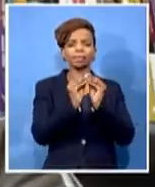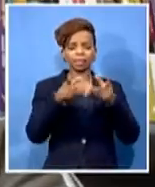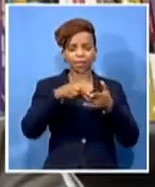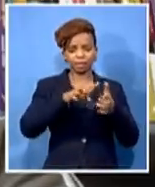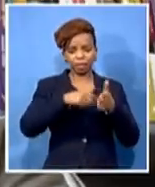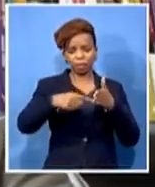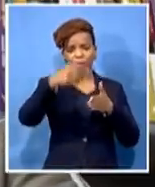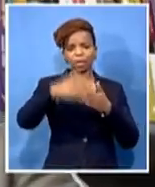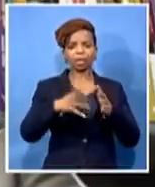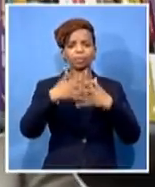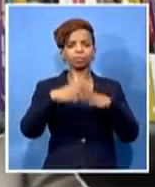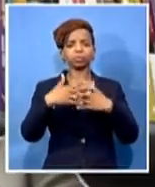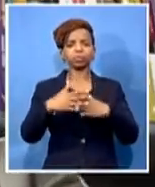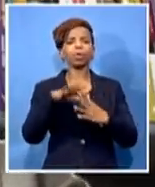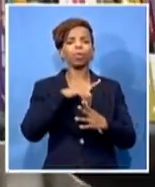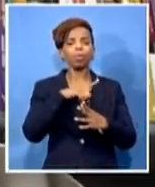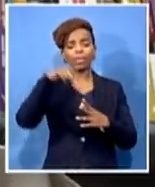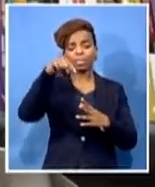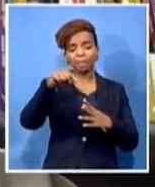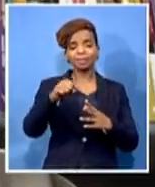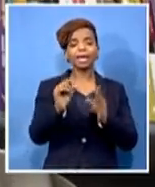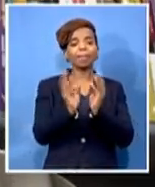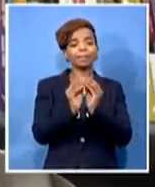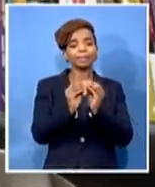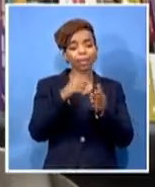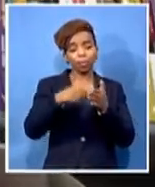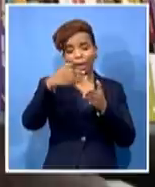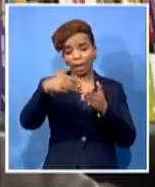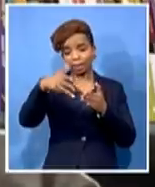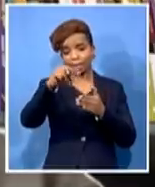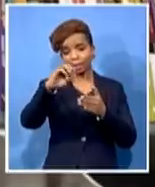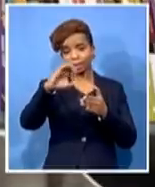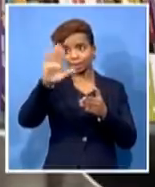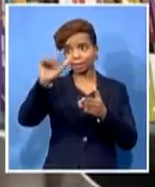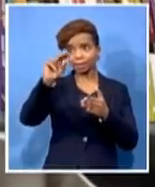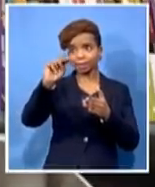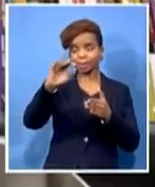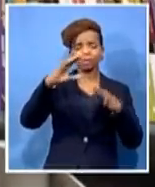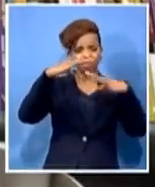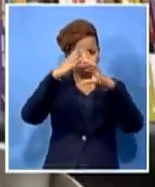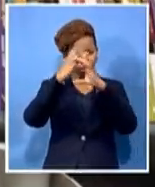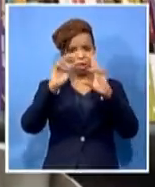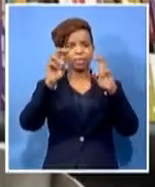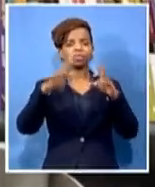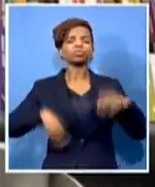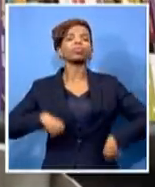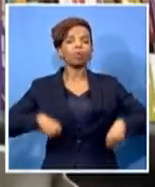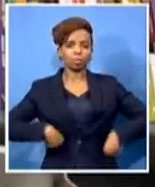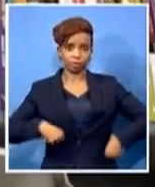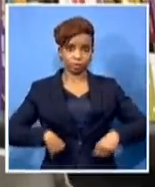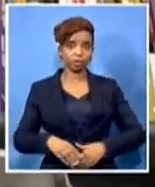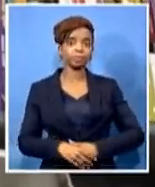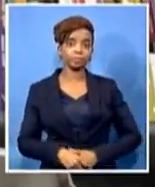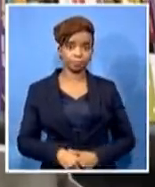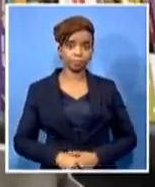corruption. But also at the same time, he also reminds the ANC and the president of the